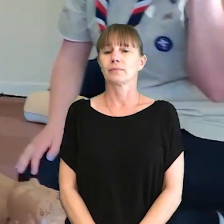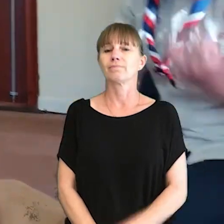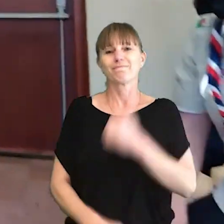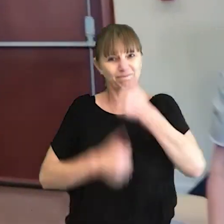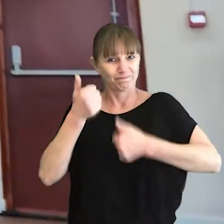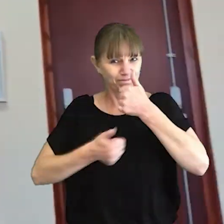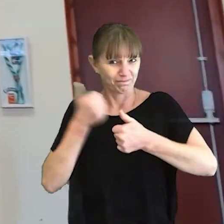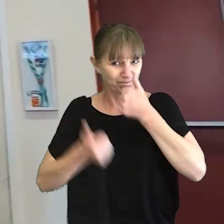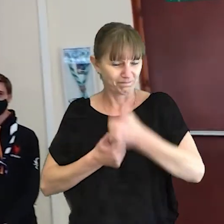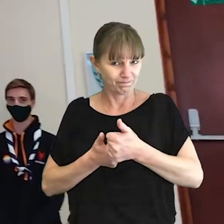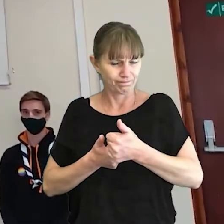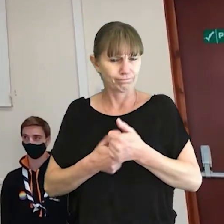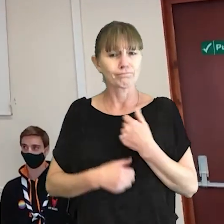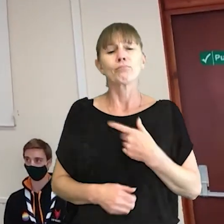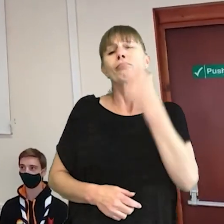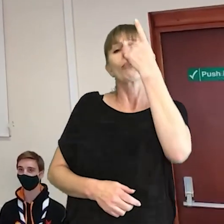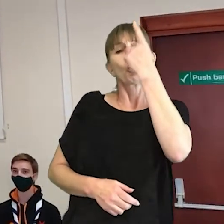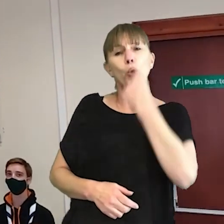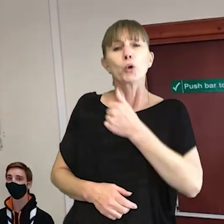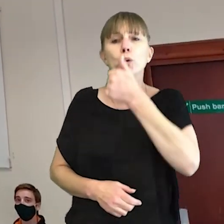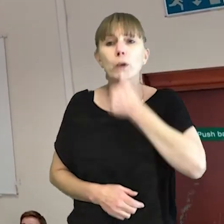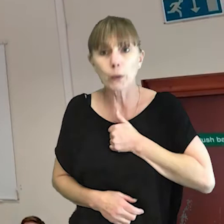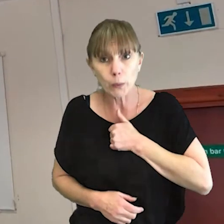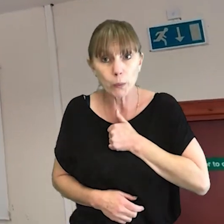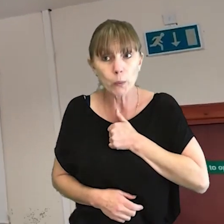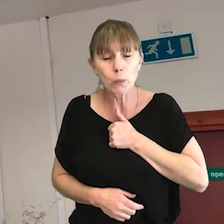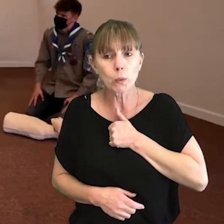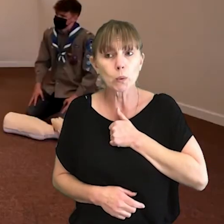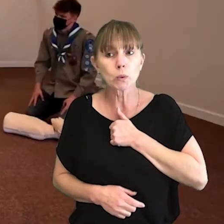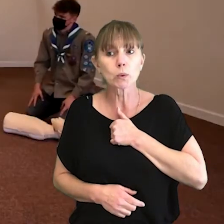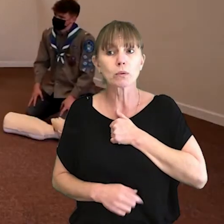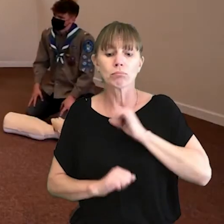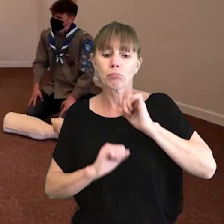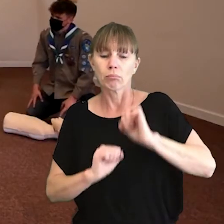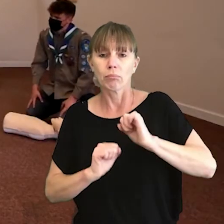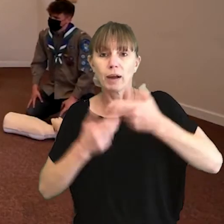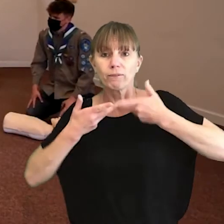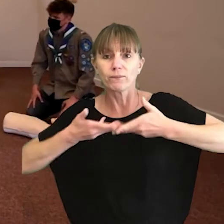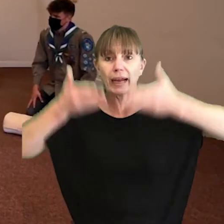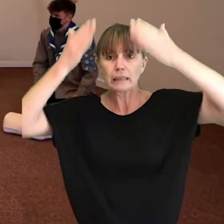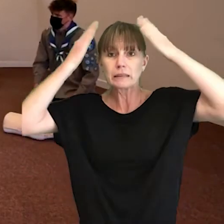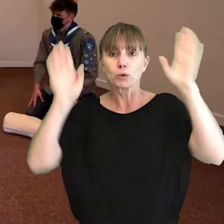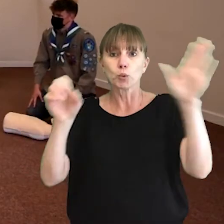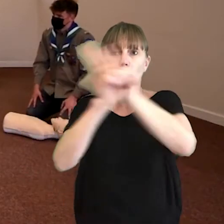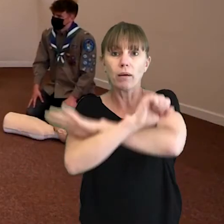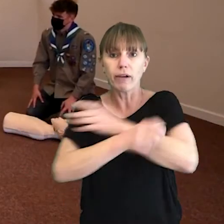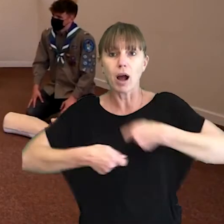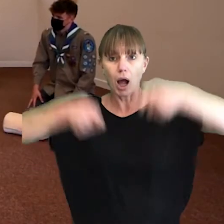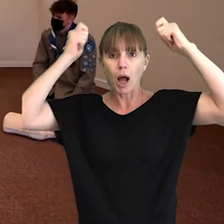done. Right, what could we use to put over the casualty's face?